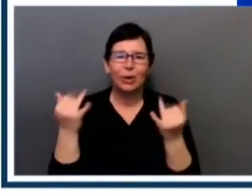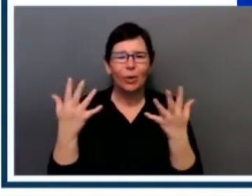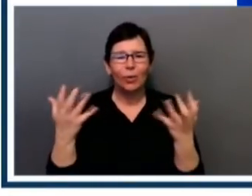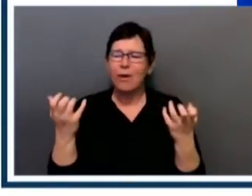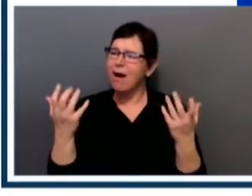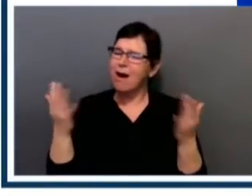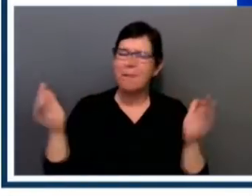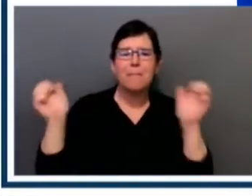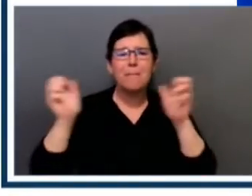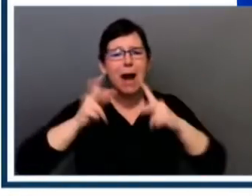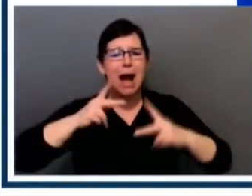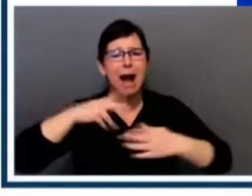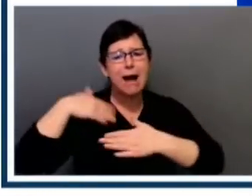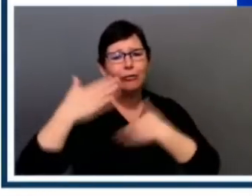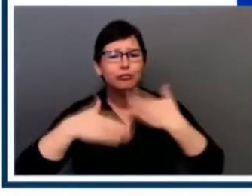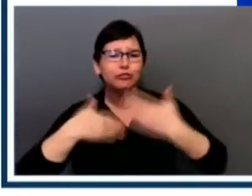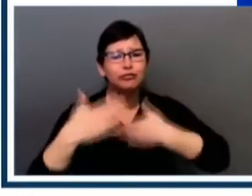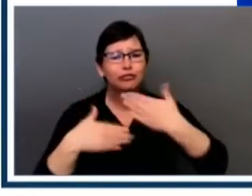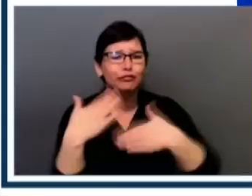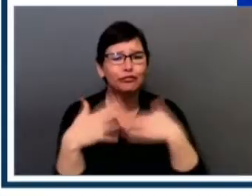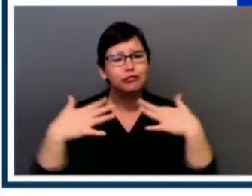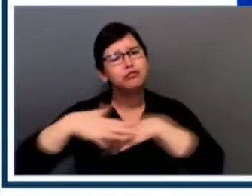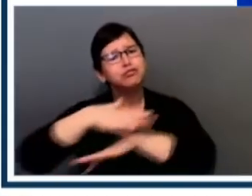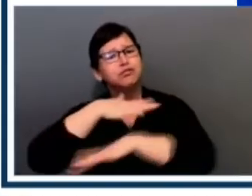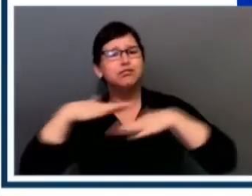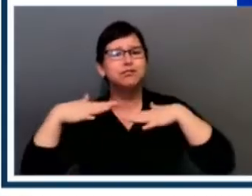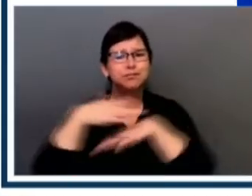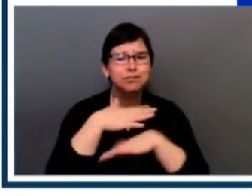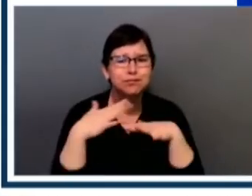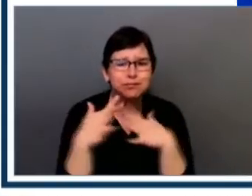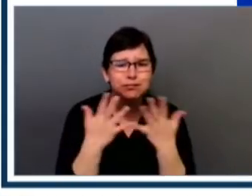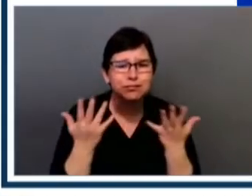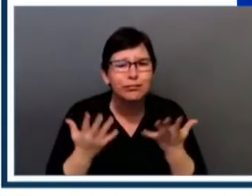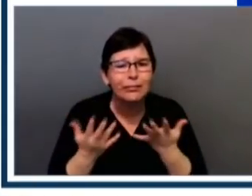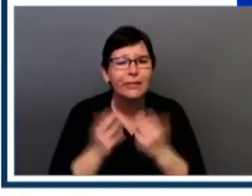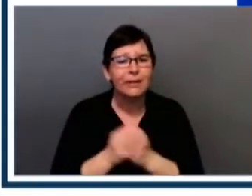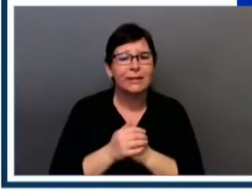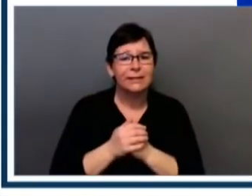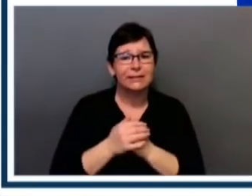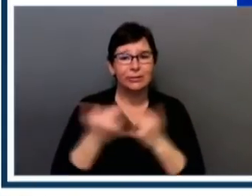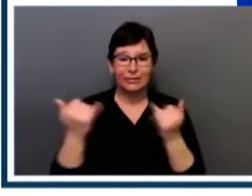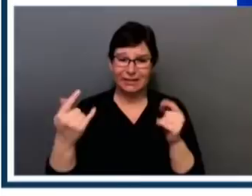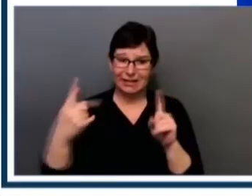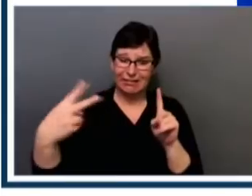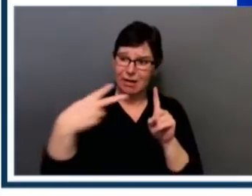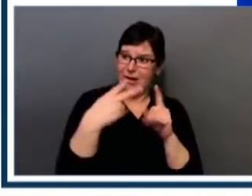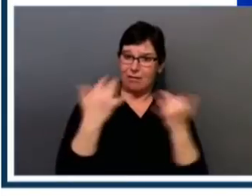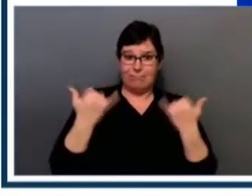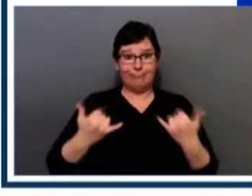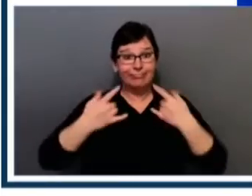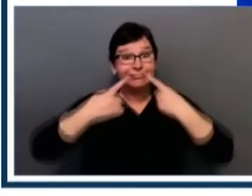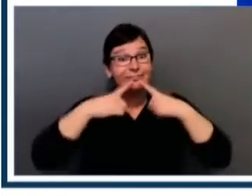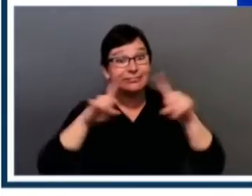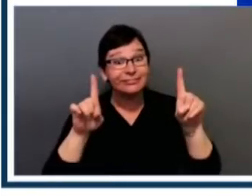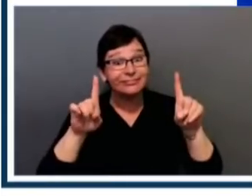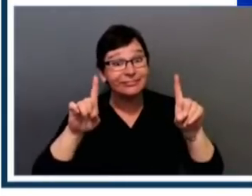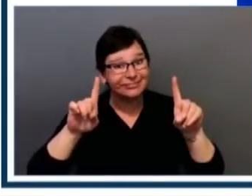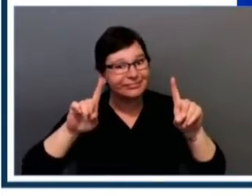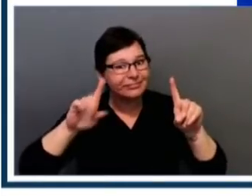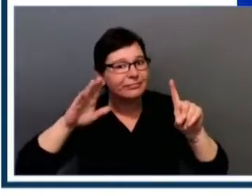of a return to normalcy. And in many ways, this road to normalcy, it's going to be a long